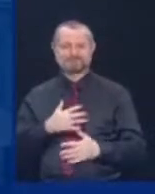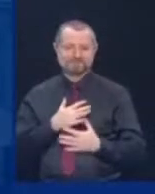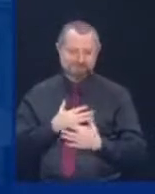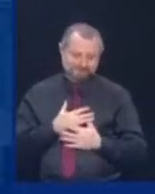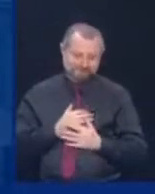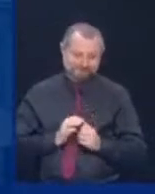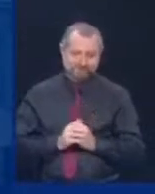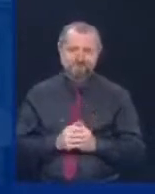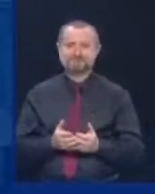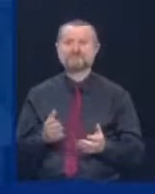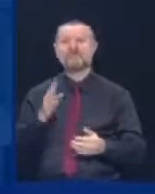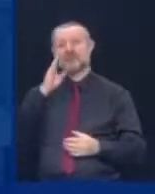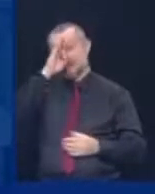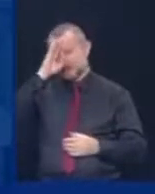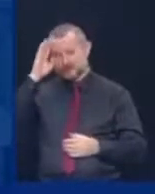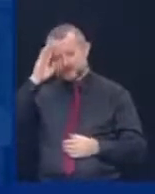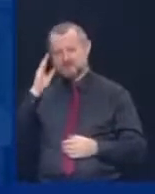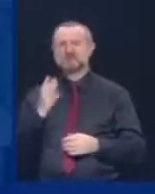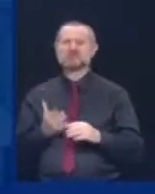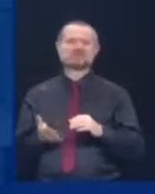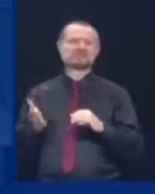Hospitalizations up 162.